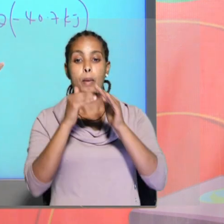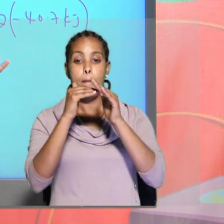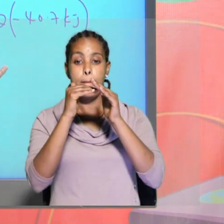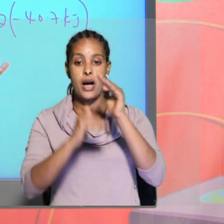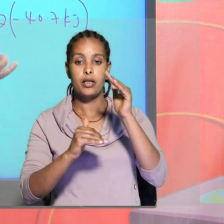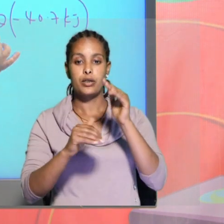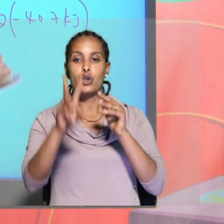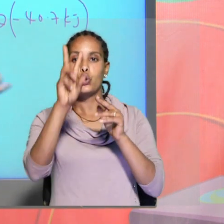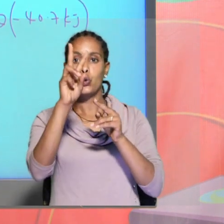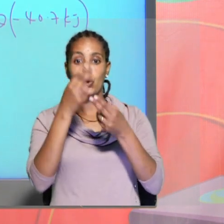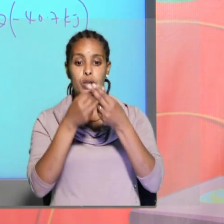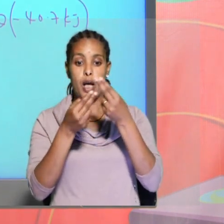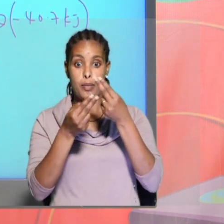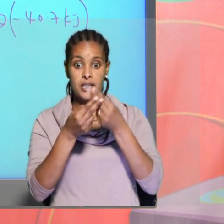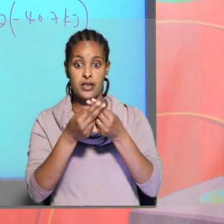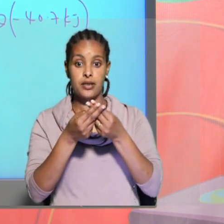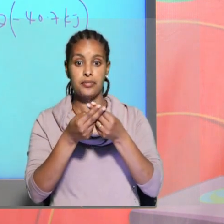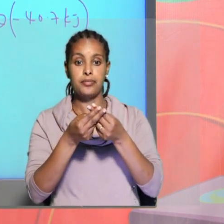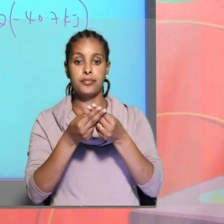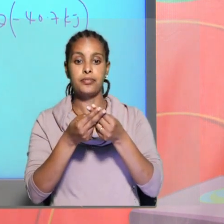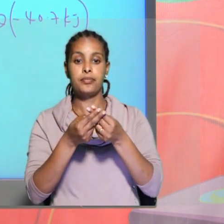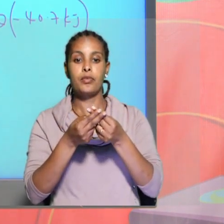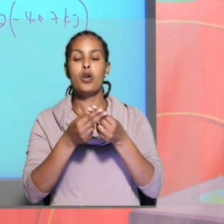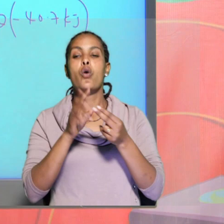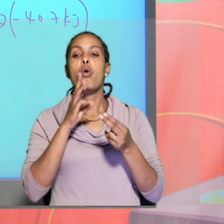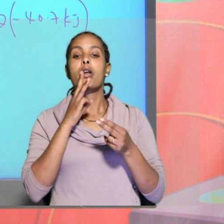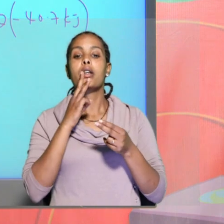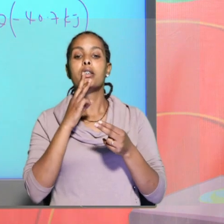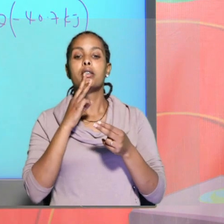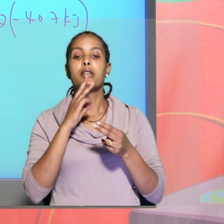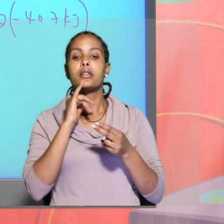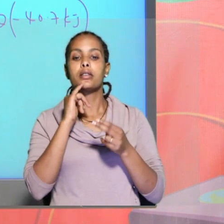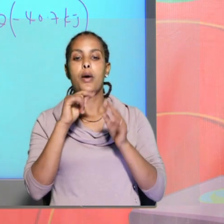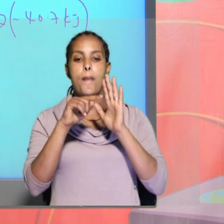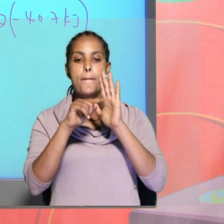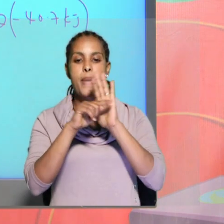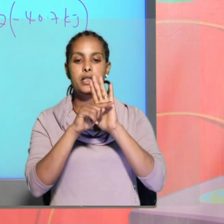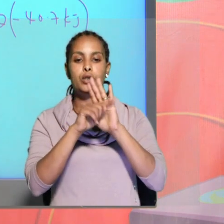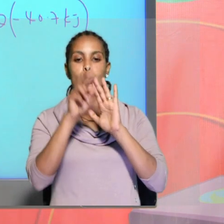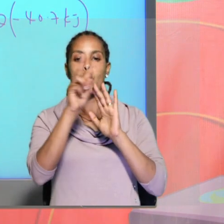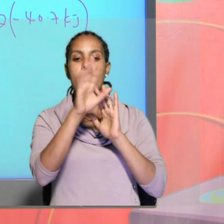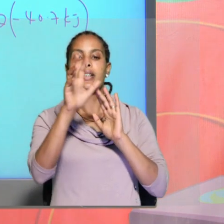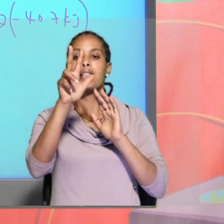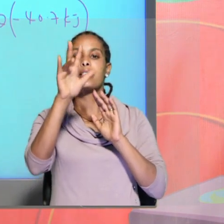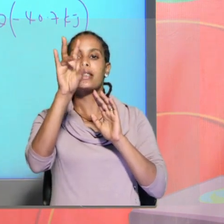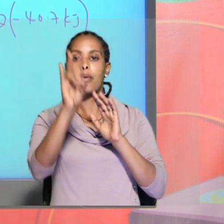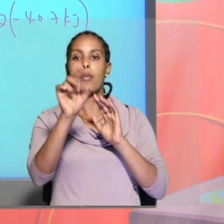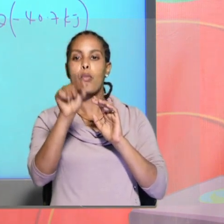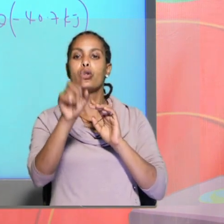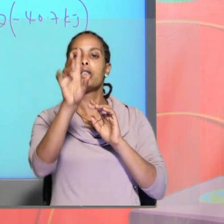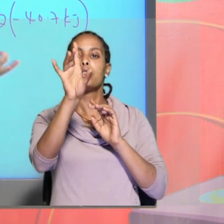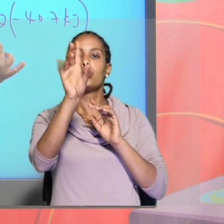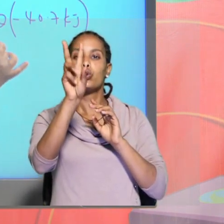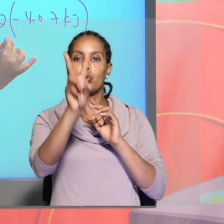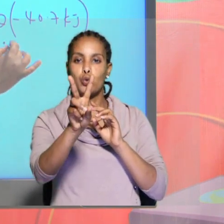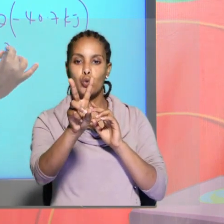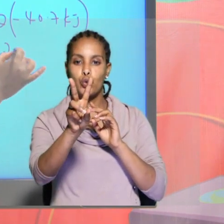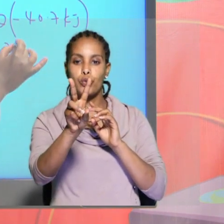minus 2 times delta G naught formation of water is minus 237.2